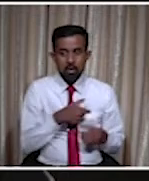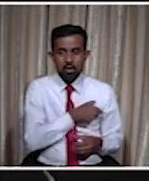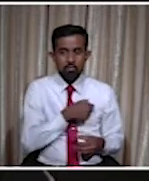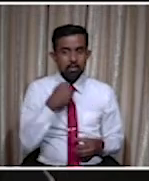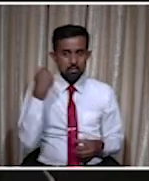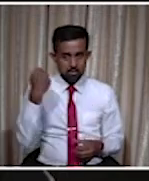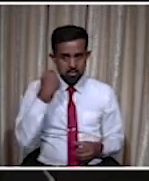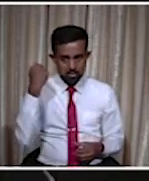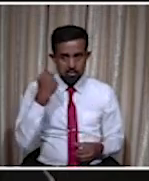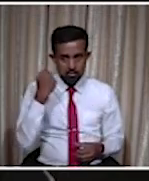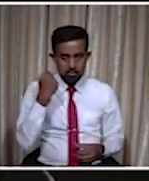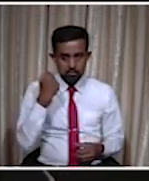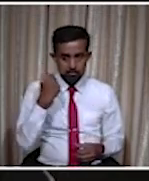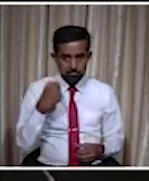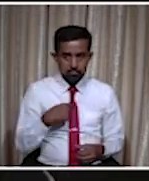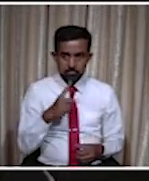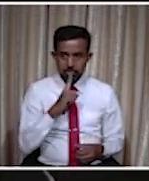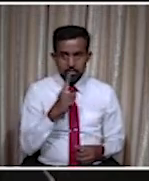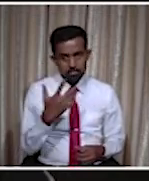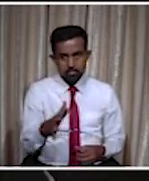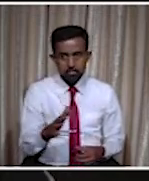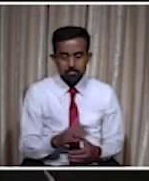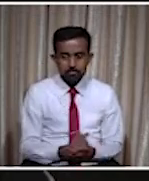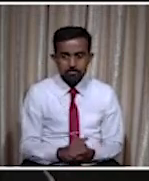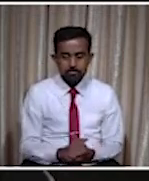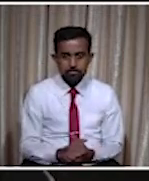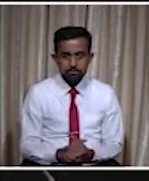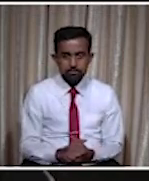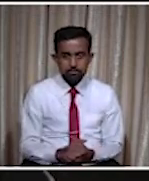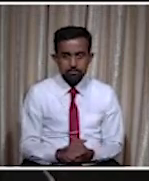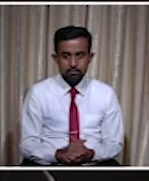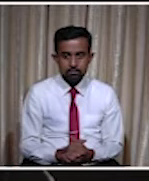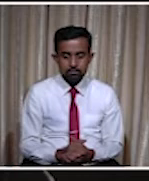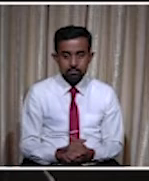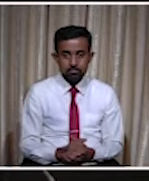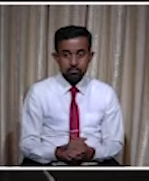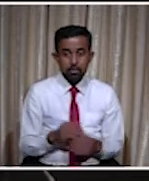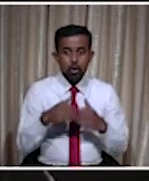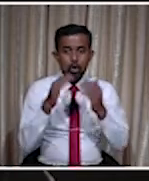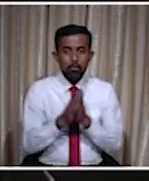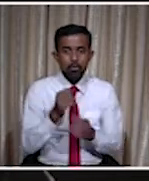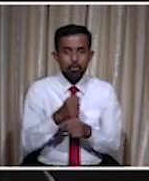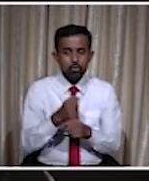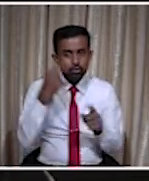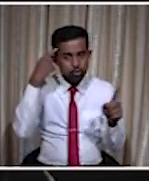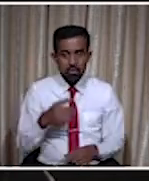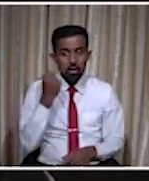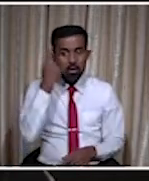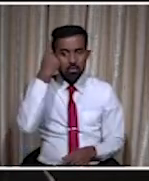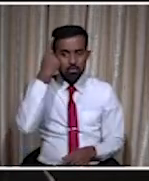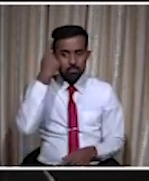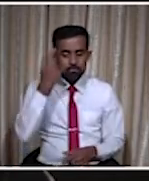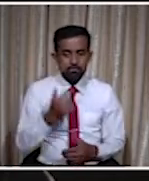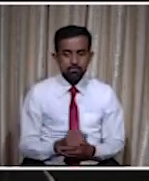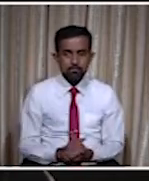conference, all-party government and all types of suggestions that he has made. I would like to